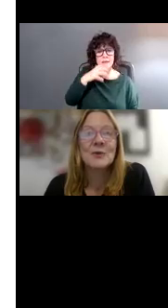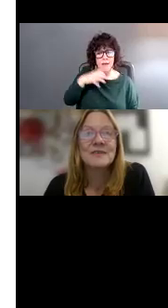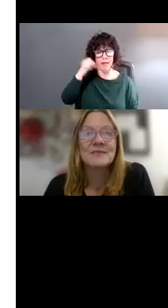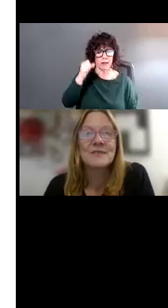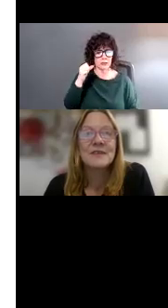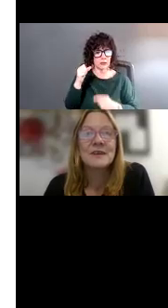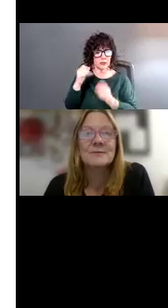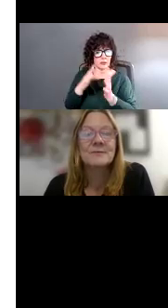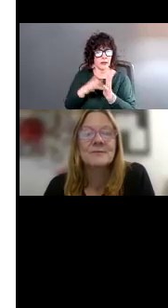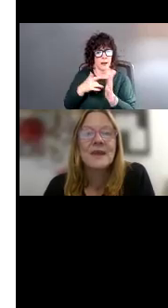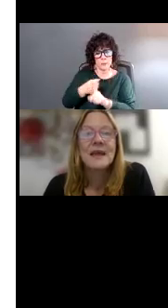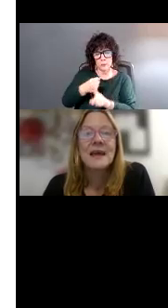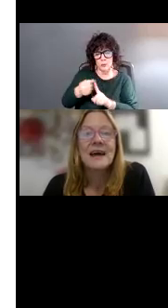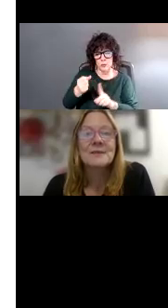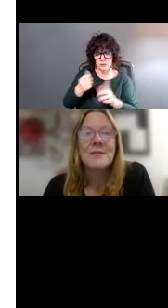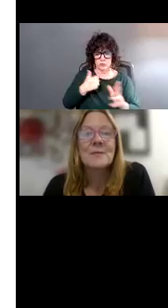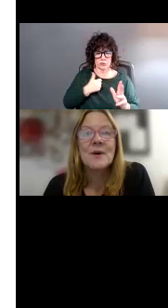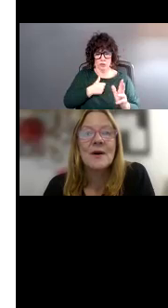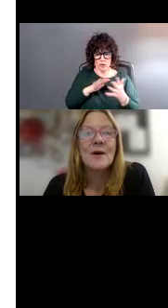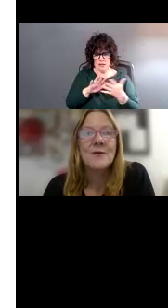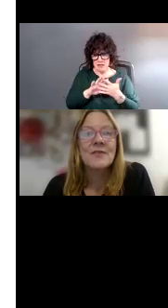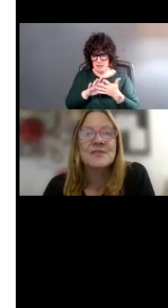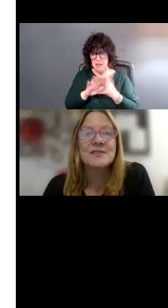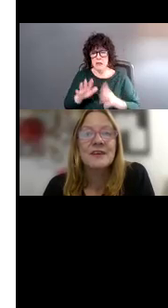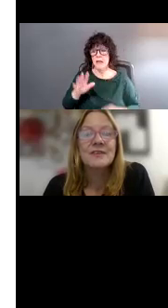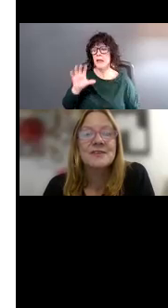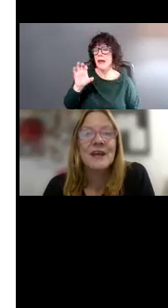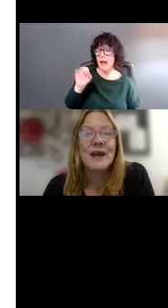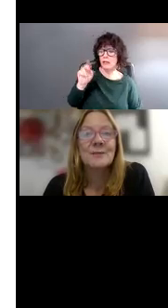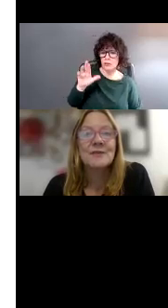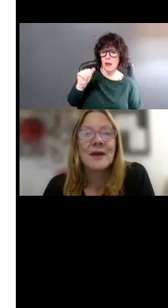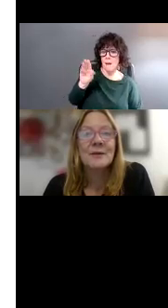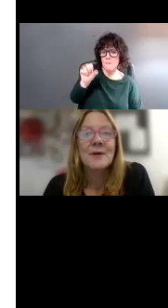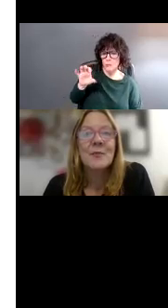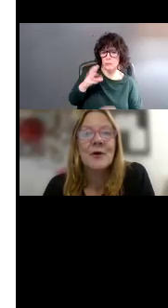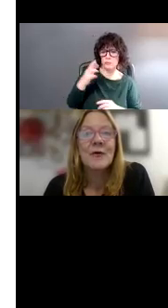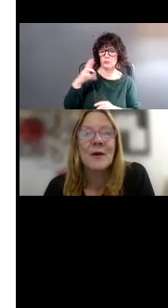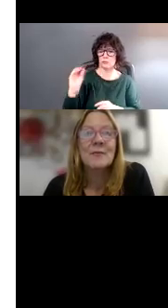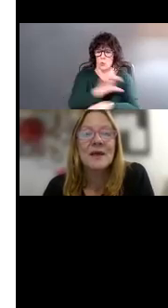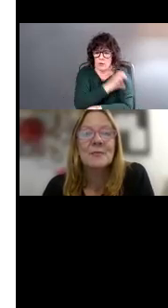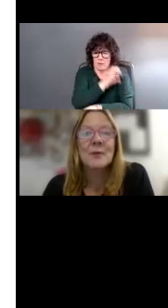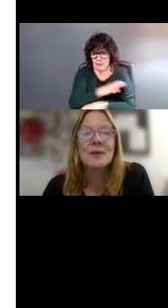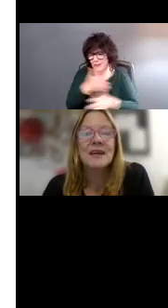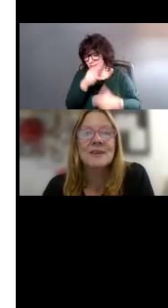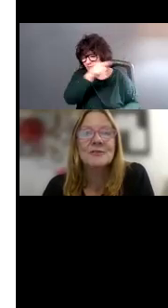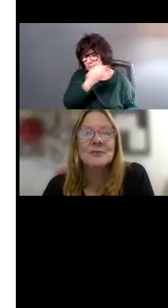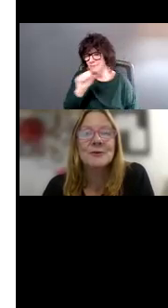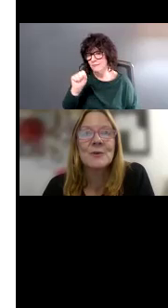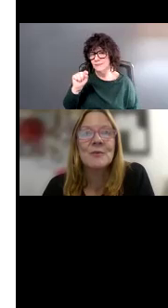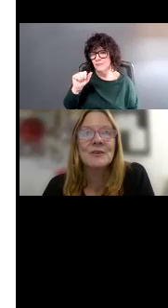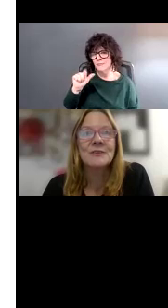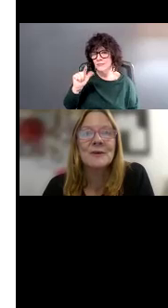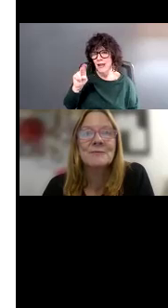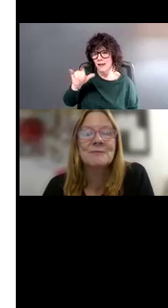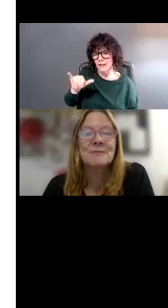May 2015 as a member of the David J. Epstein Program in Public Interest Law